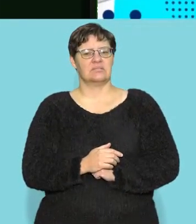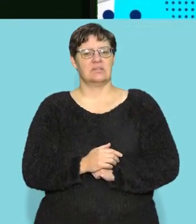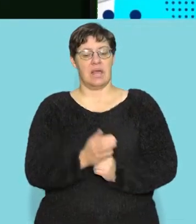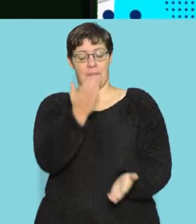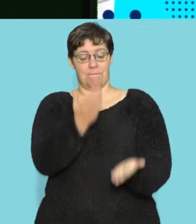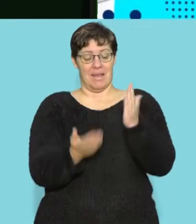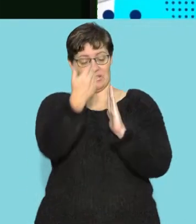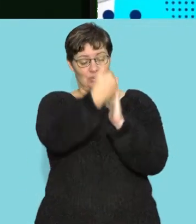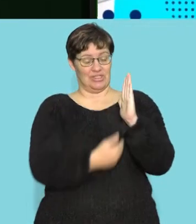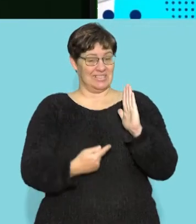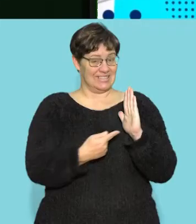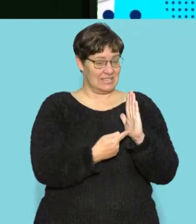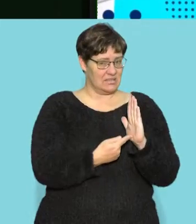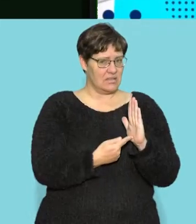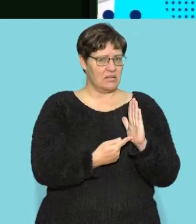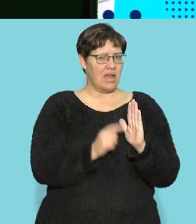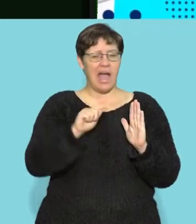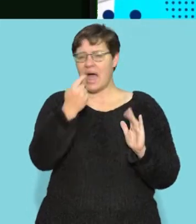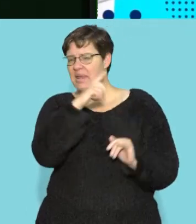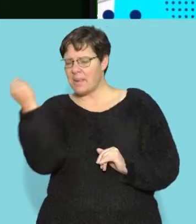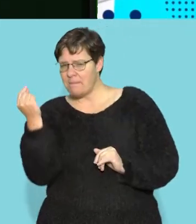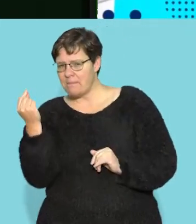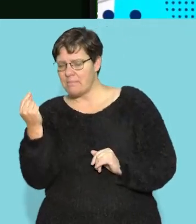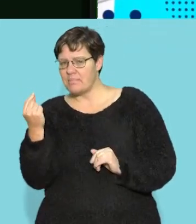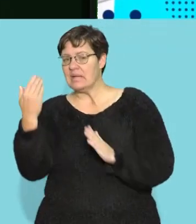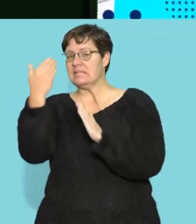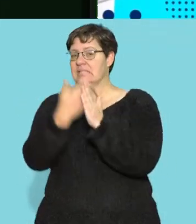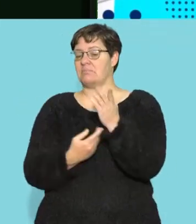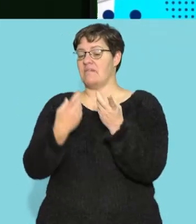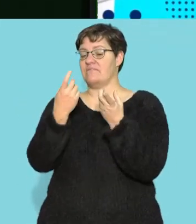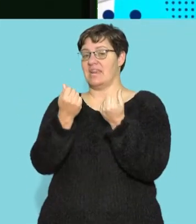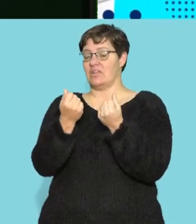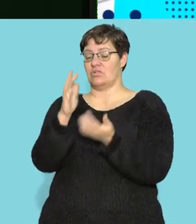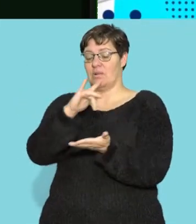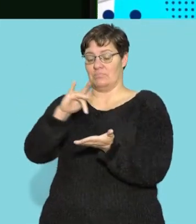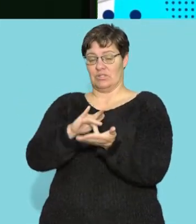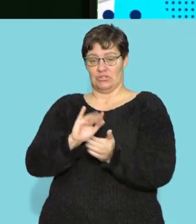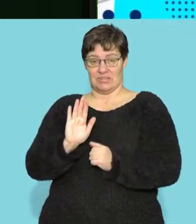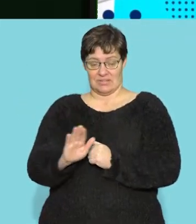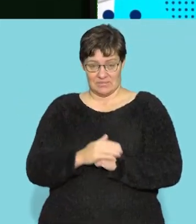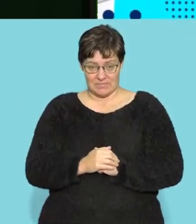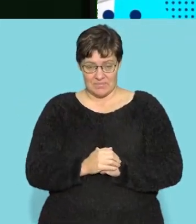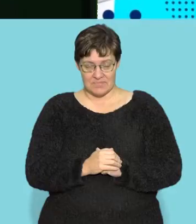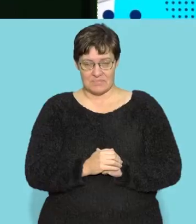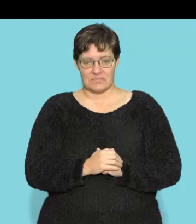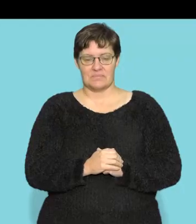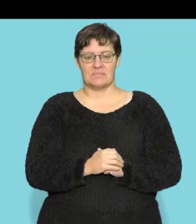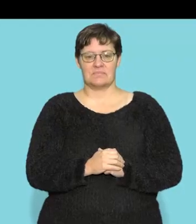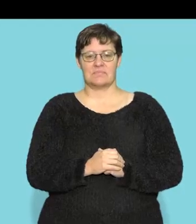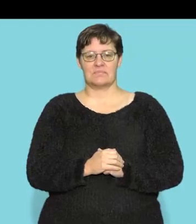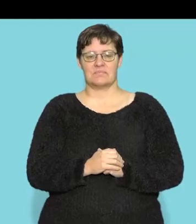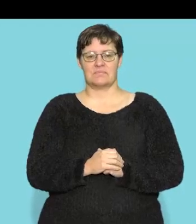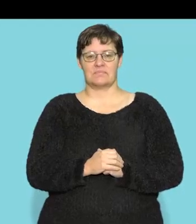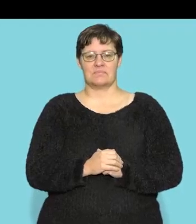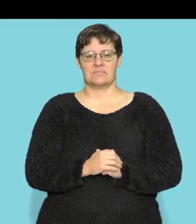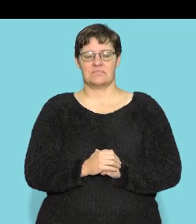balance sheets, also known as the statement of financial position. So therefore, if you're looking